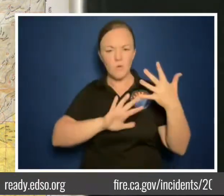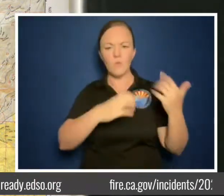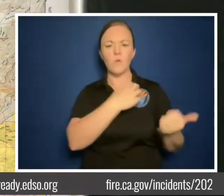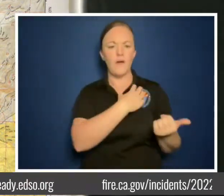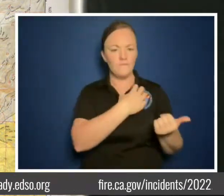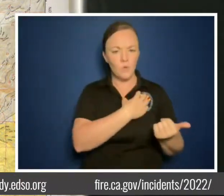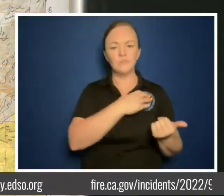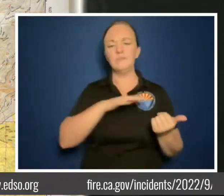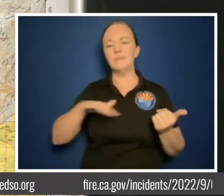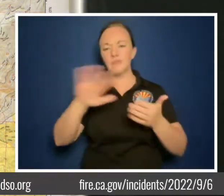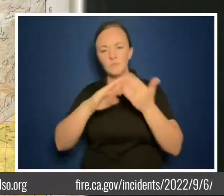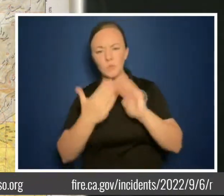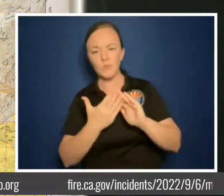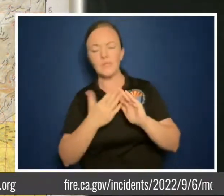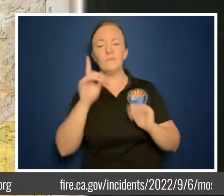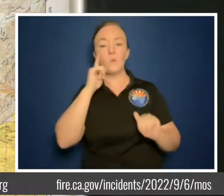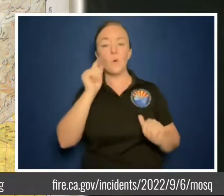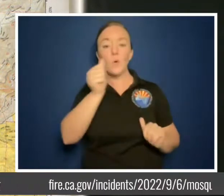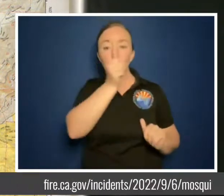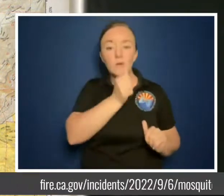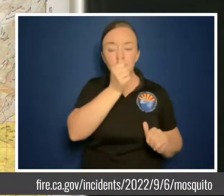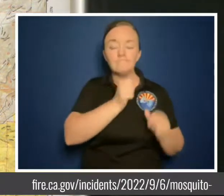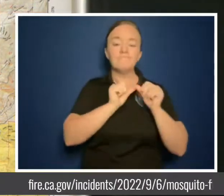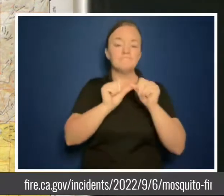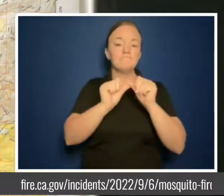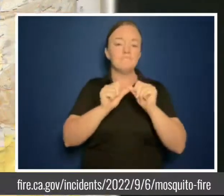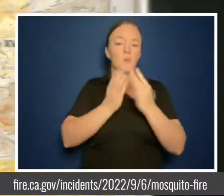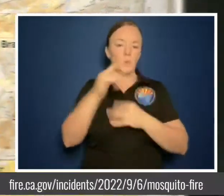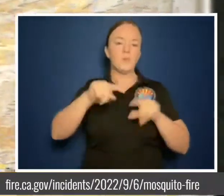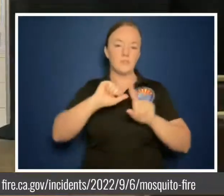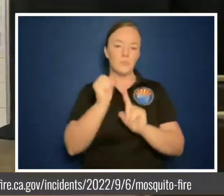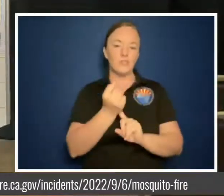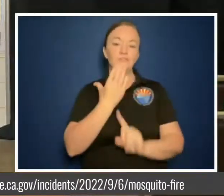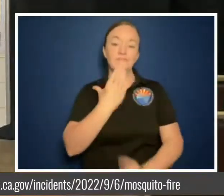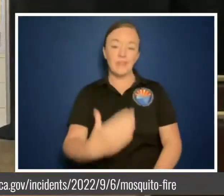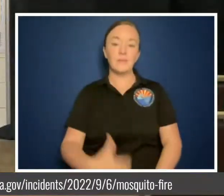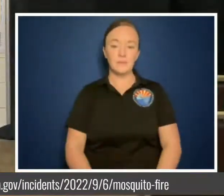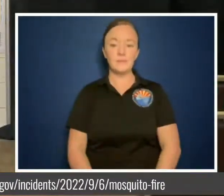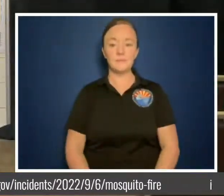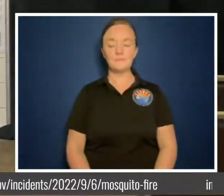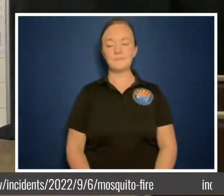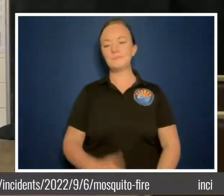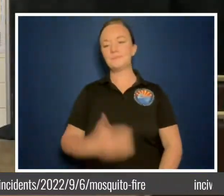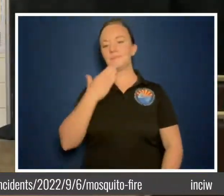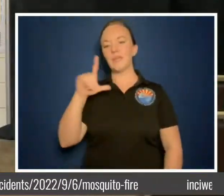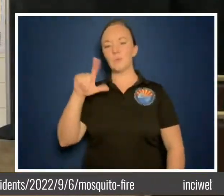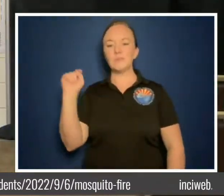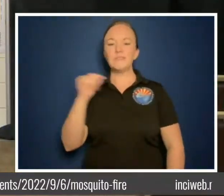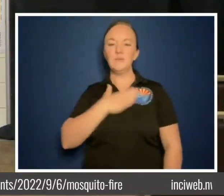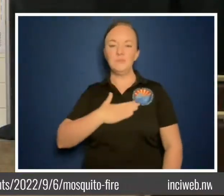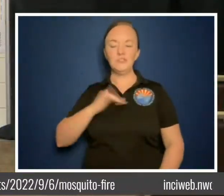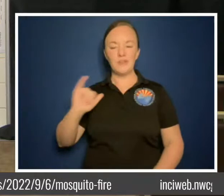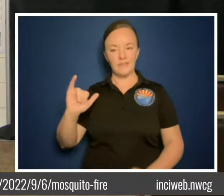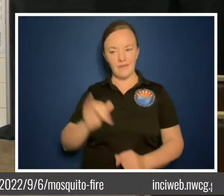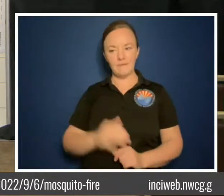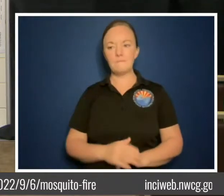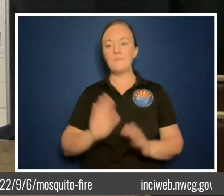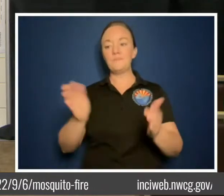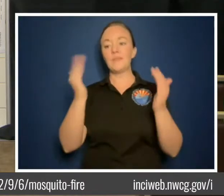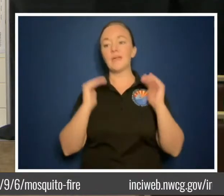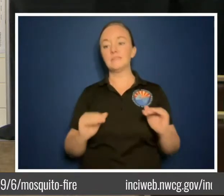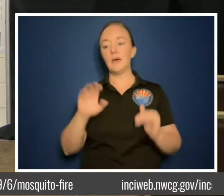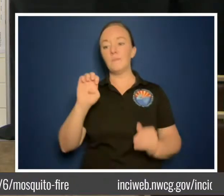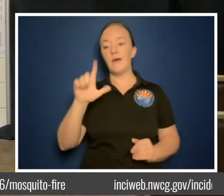your continued patience and endurance in this situation. Thank you. Thank you, Lieutenant. Really appreciate that. Next up, from El Dorado County